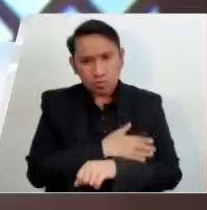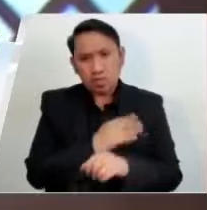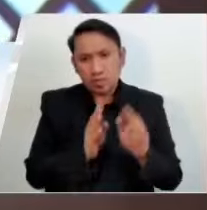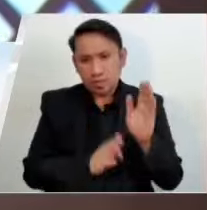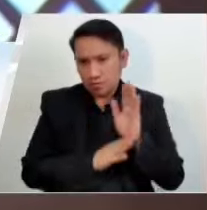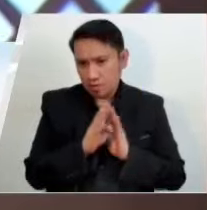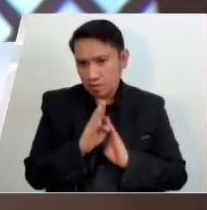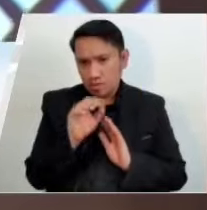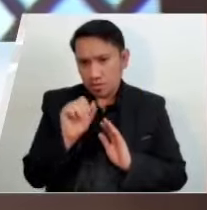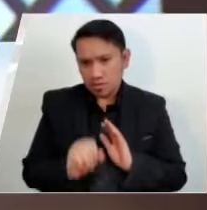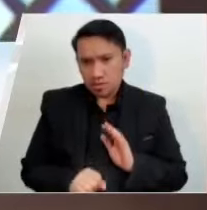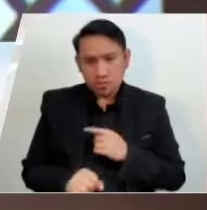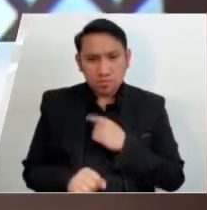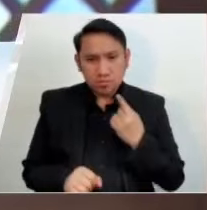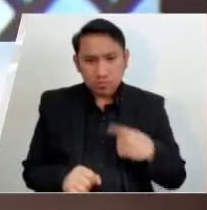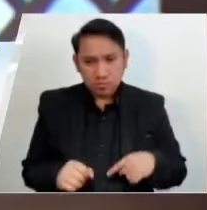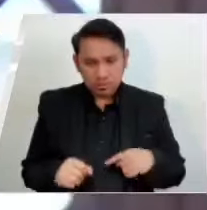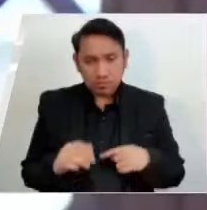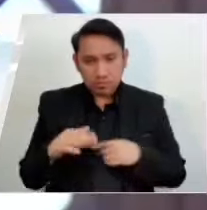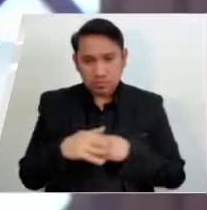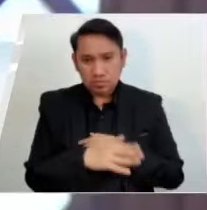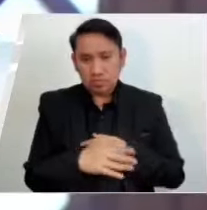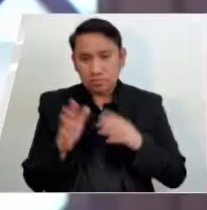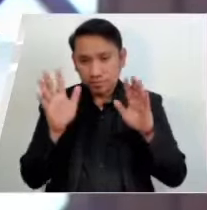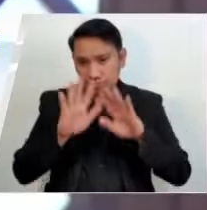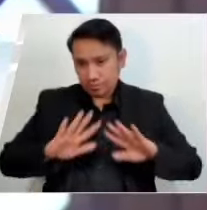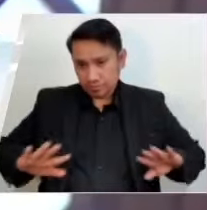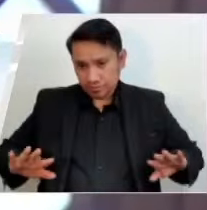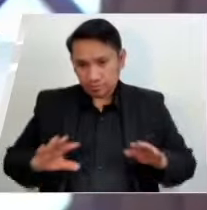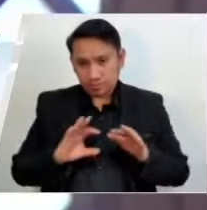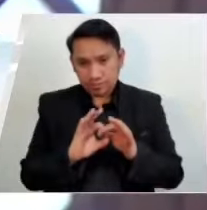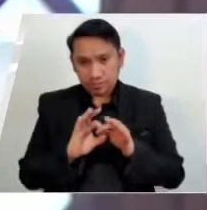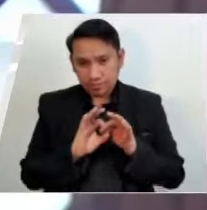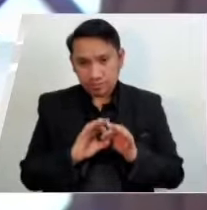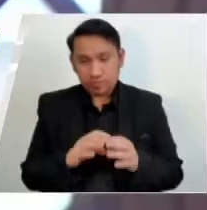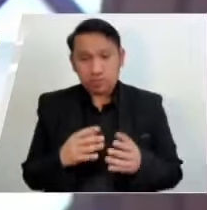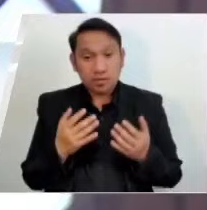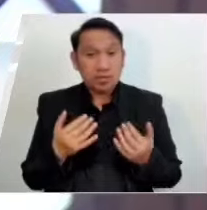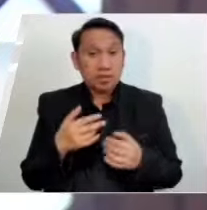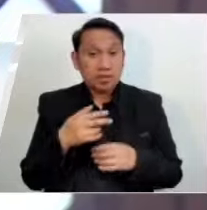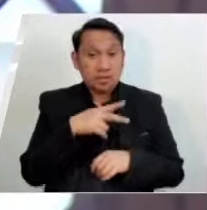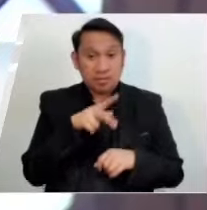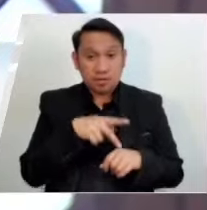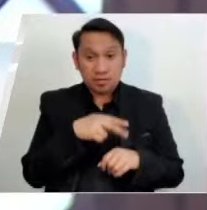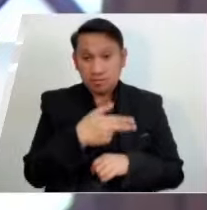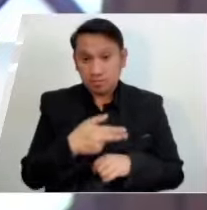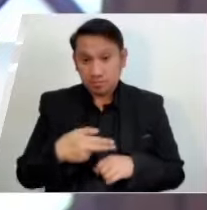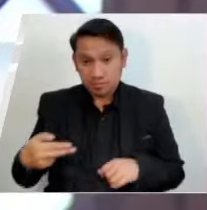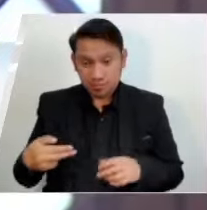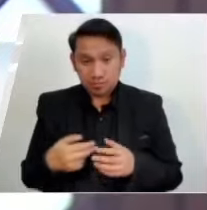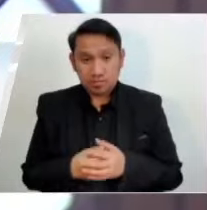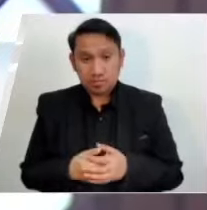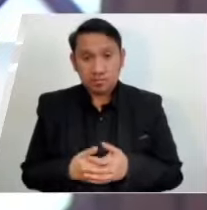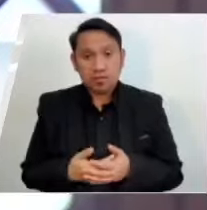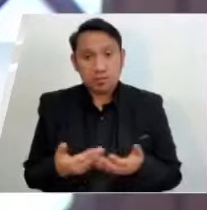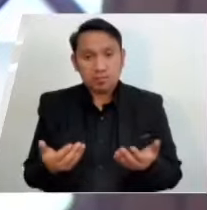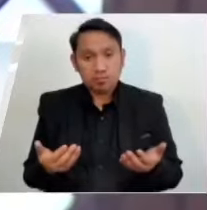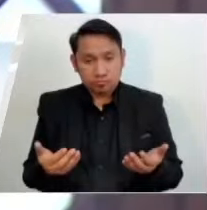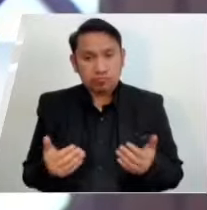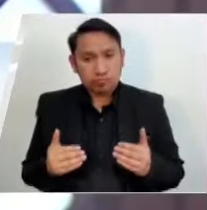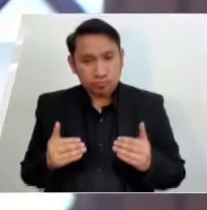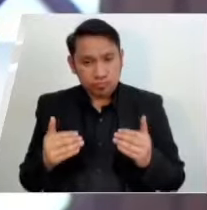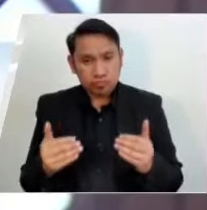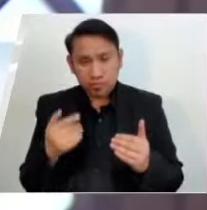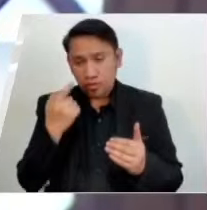and ASEAN cooperation and initiatives. The Philippines and Indonesia affirmed our insistence on the